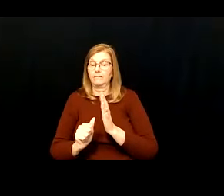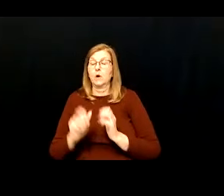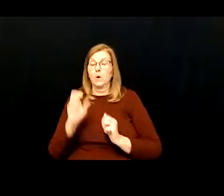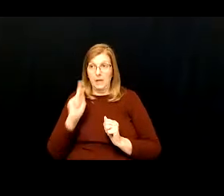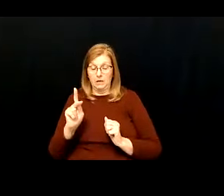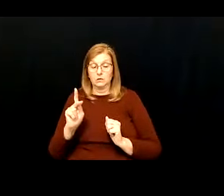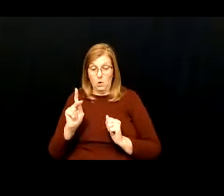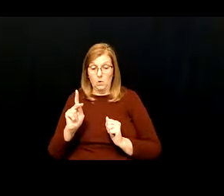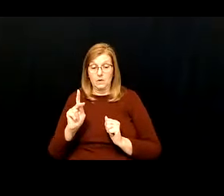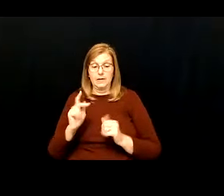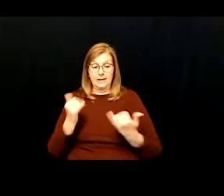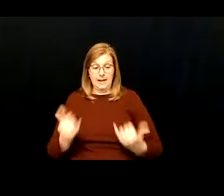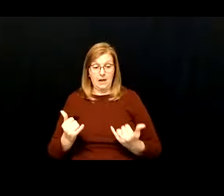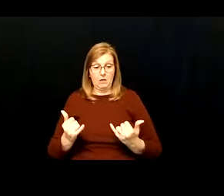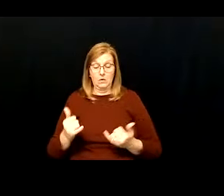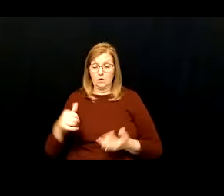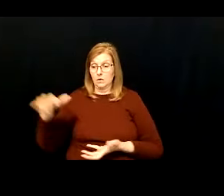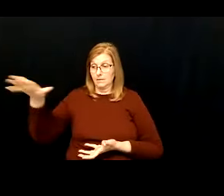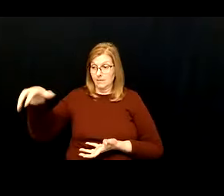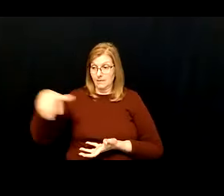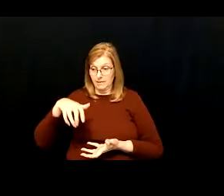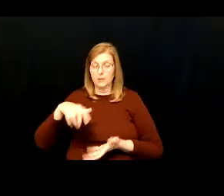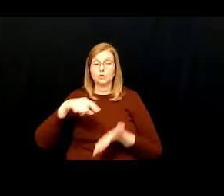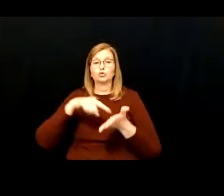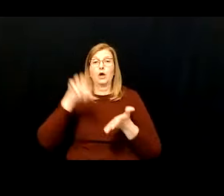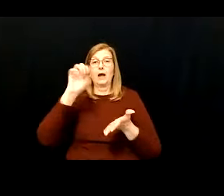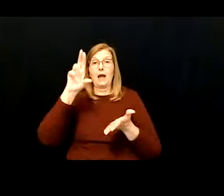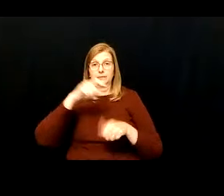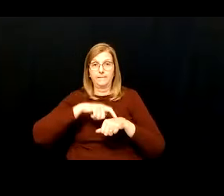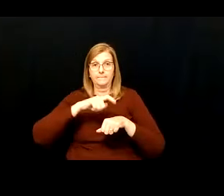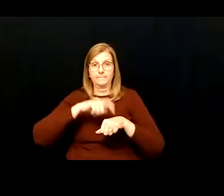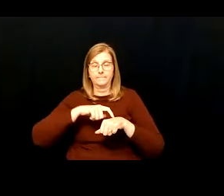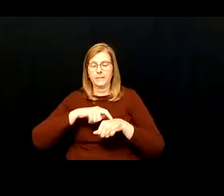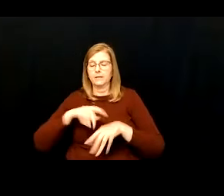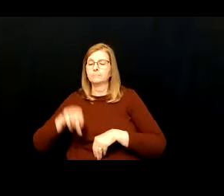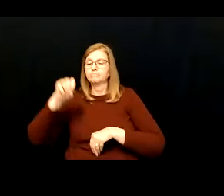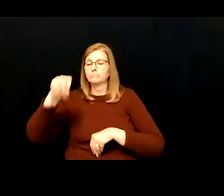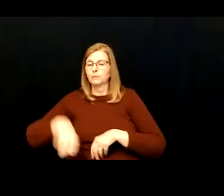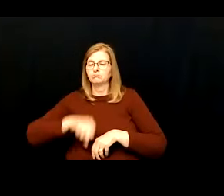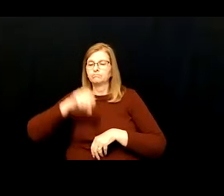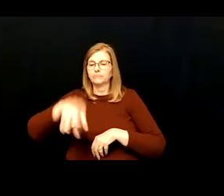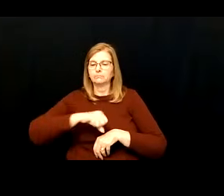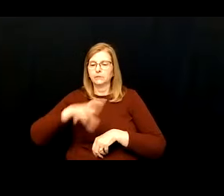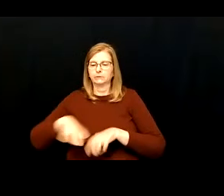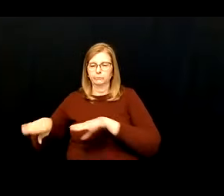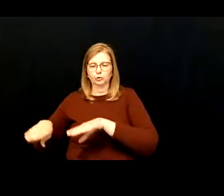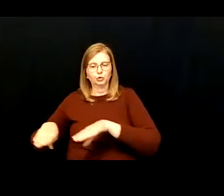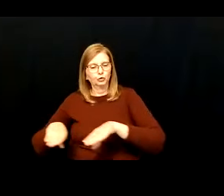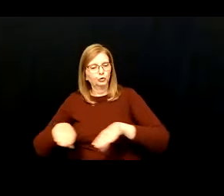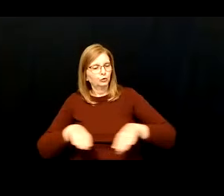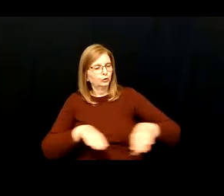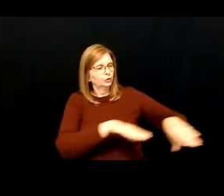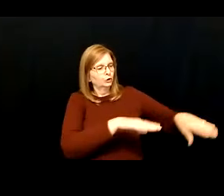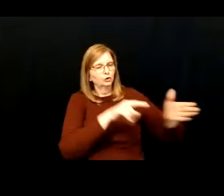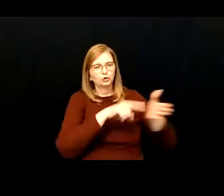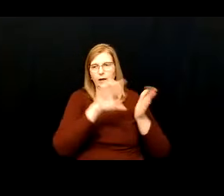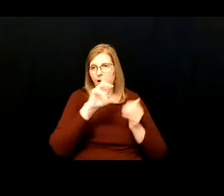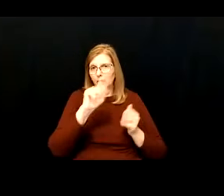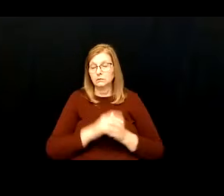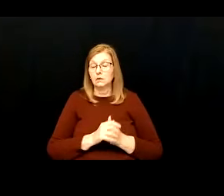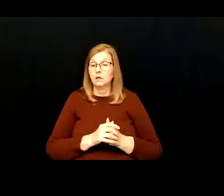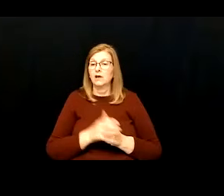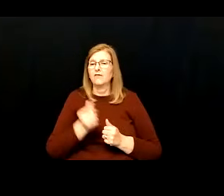so we've got to check out now. We need to put it on the conveyor belt, and they're able to practice that. There's a couple of different things that